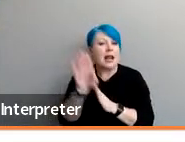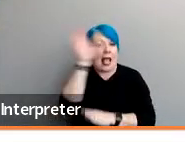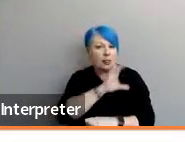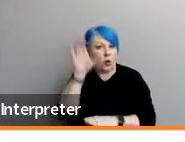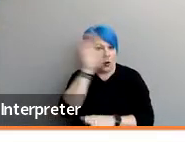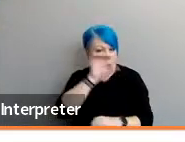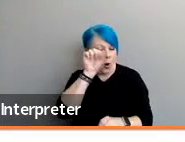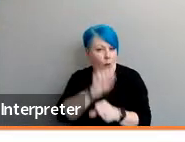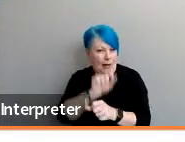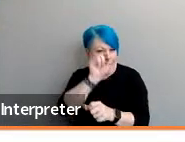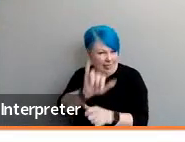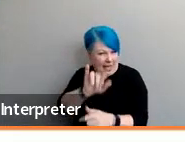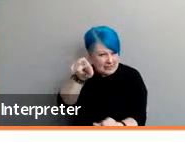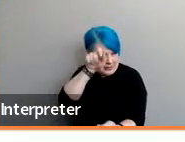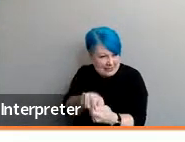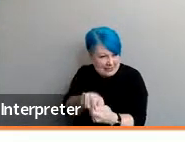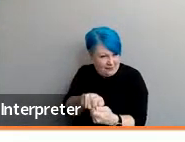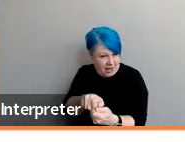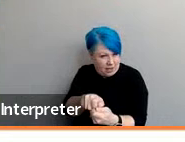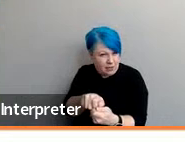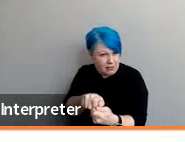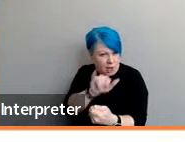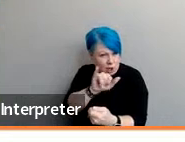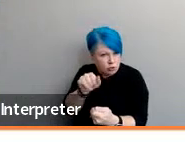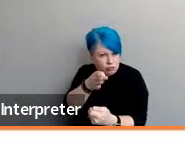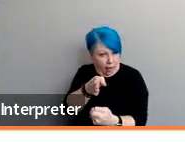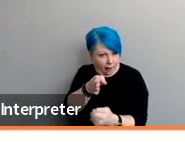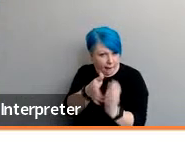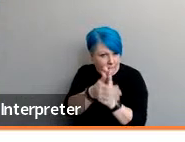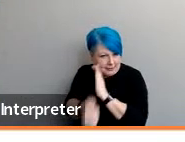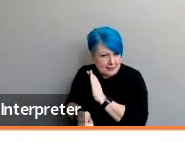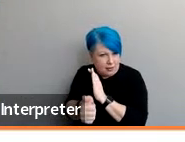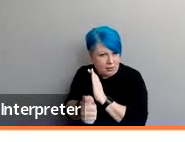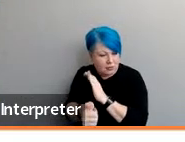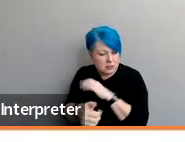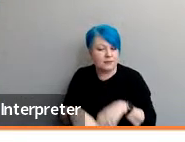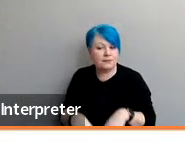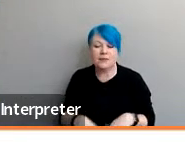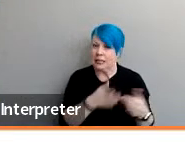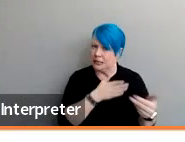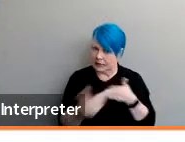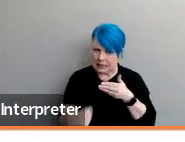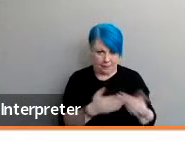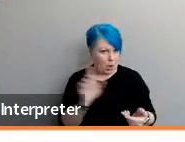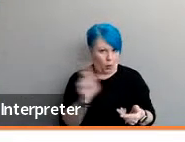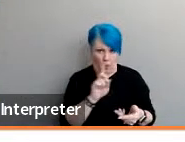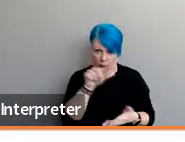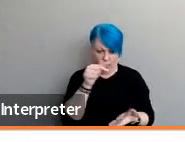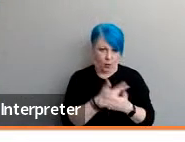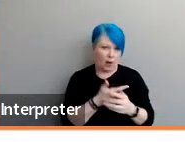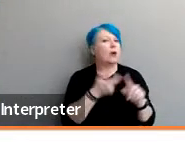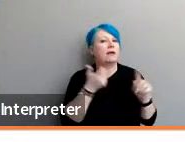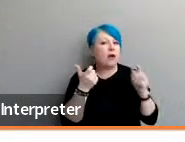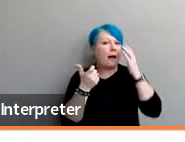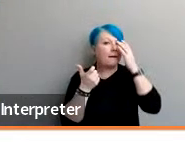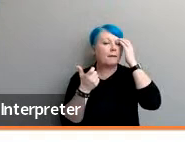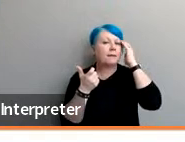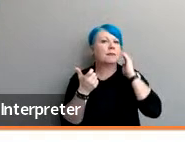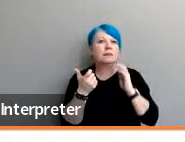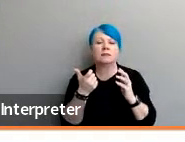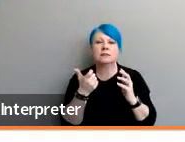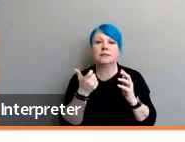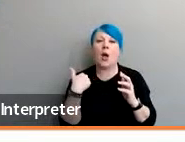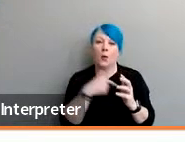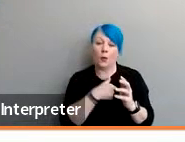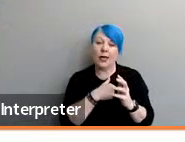specific job. No matter where students graduate from, what part of the continuum of our programming, we are connecting